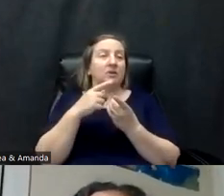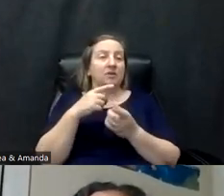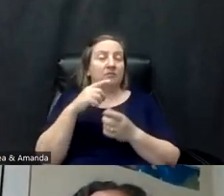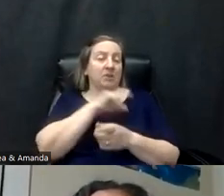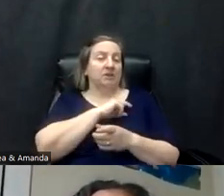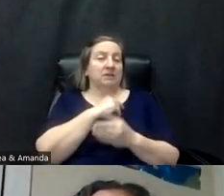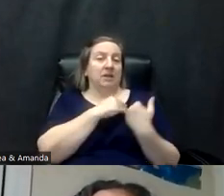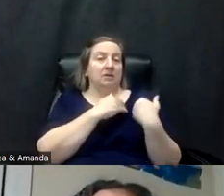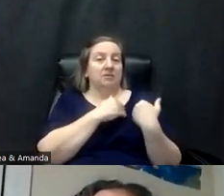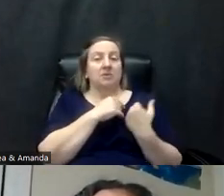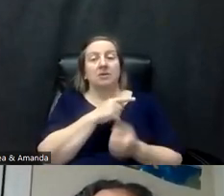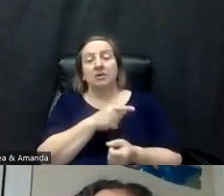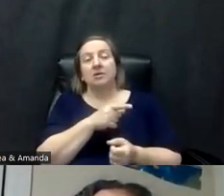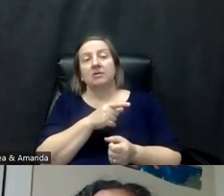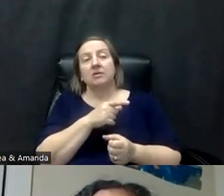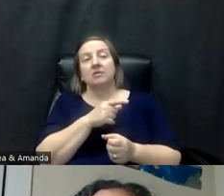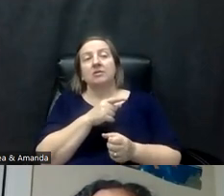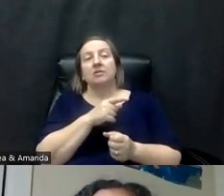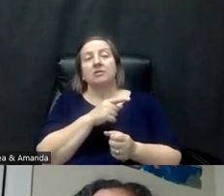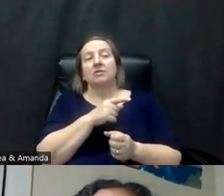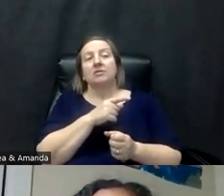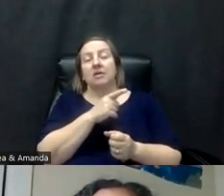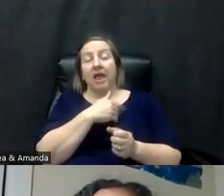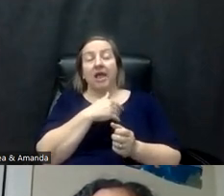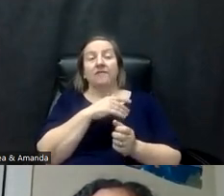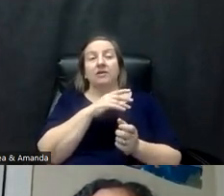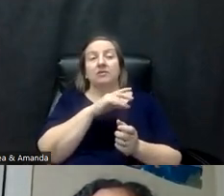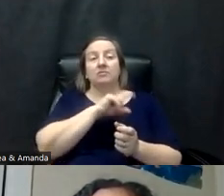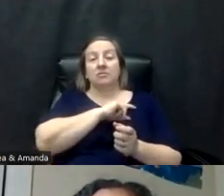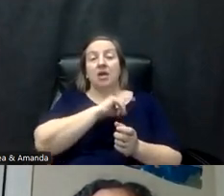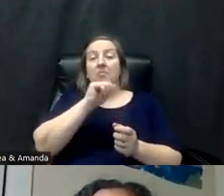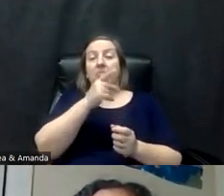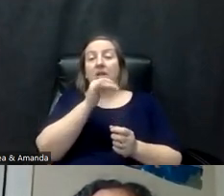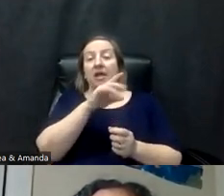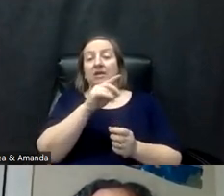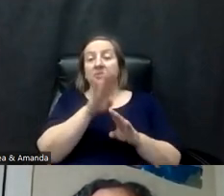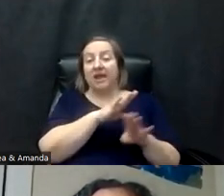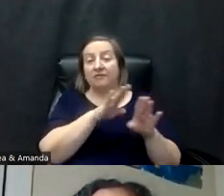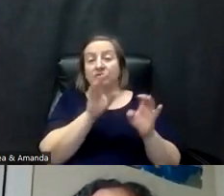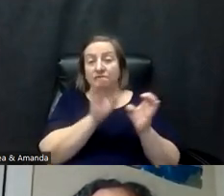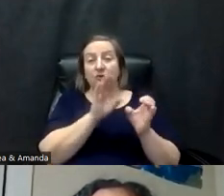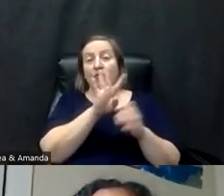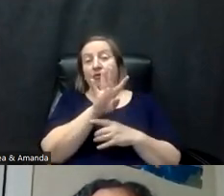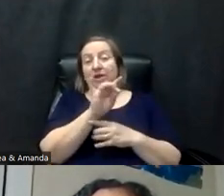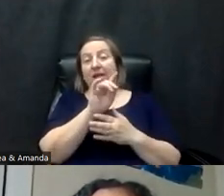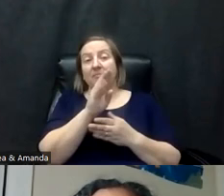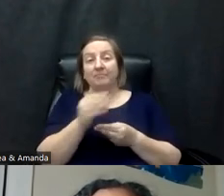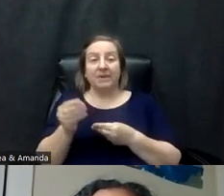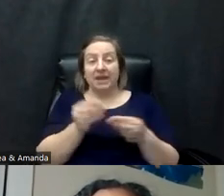have achieved an applied behavior certification and or 40-hour mediator training